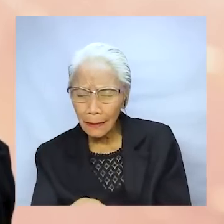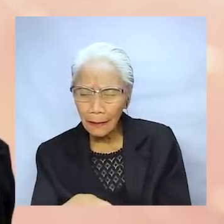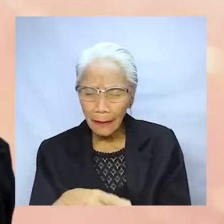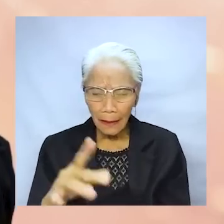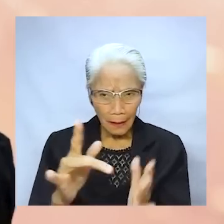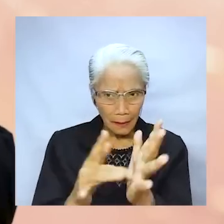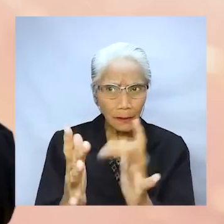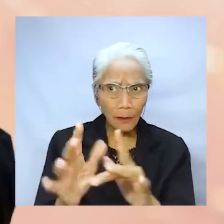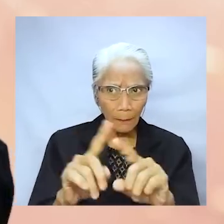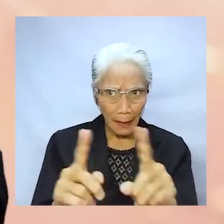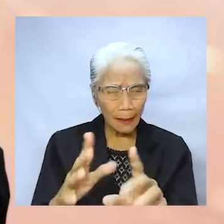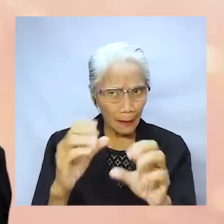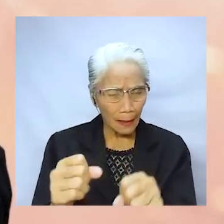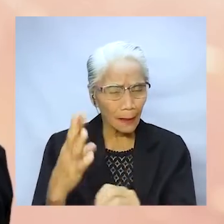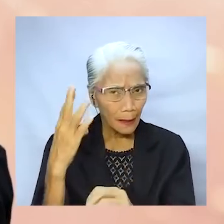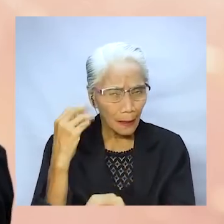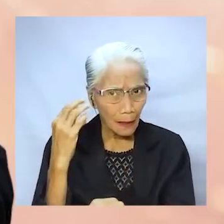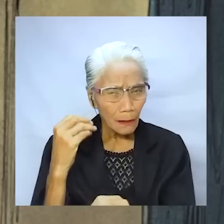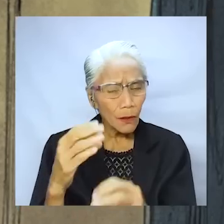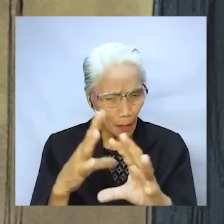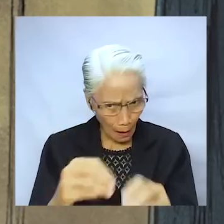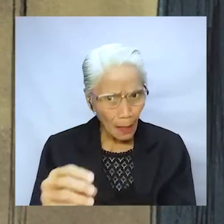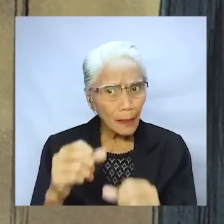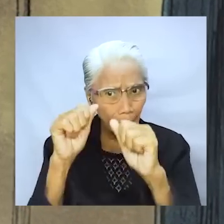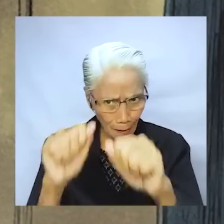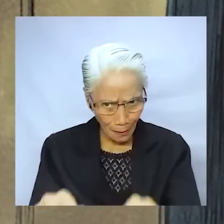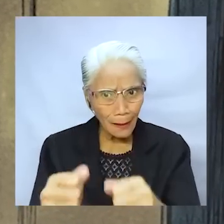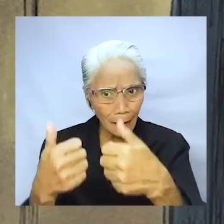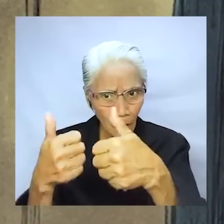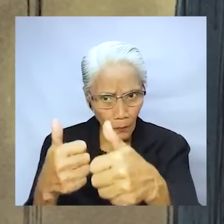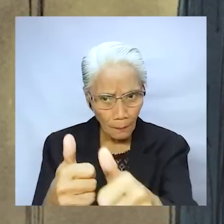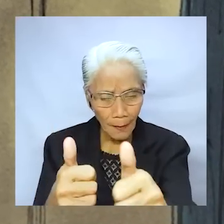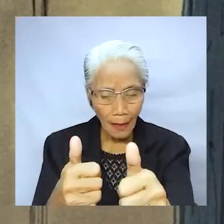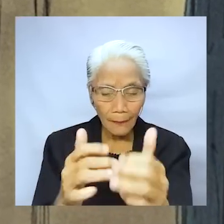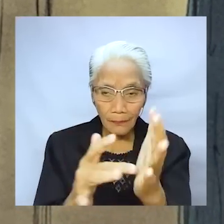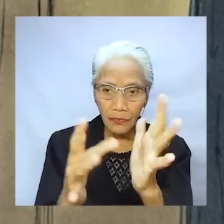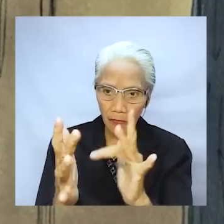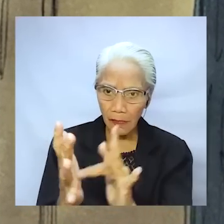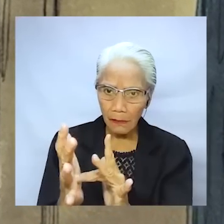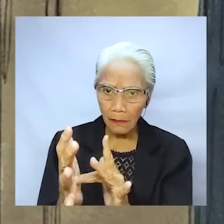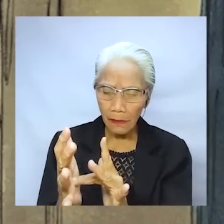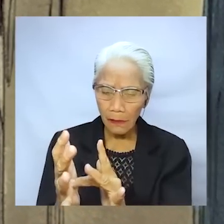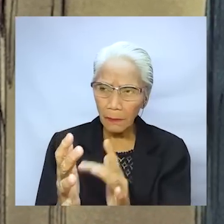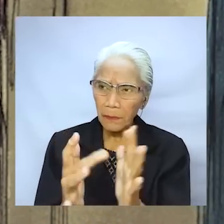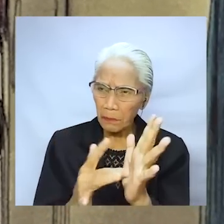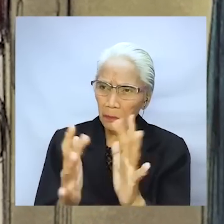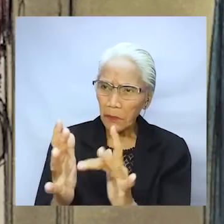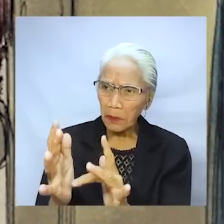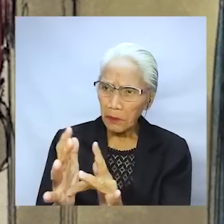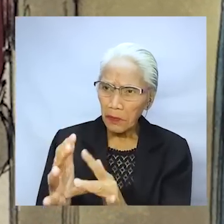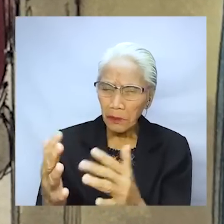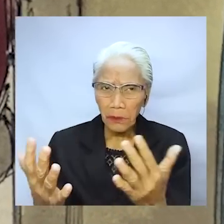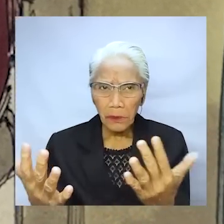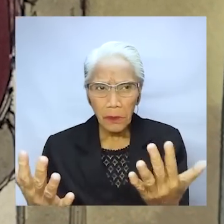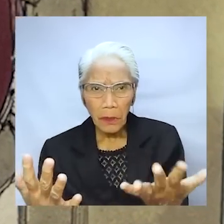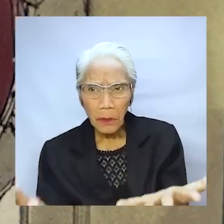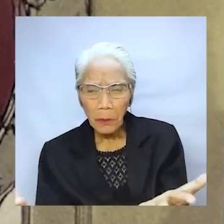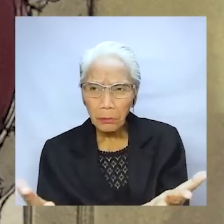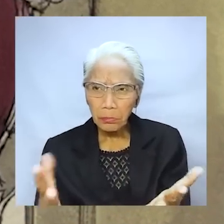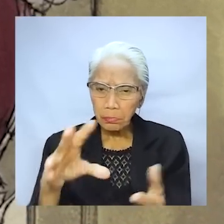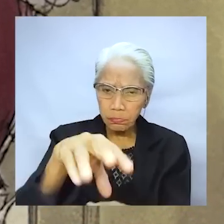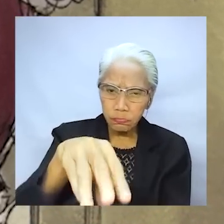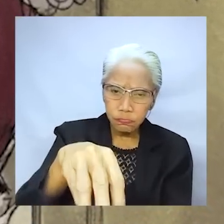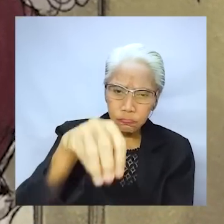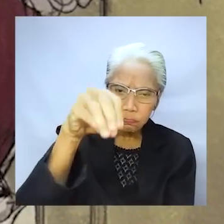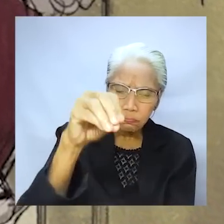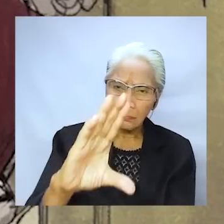Jesus, and he obeyed Jesus. Jesus, who formed clay and put that clay